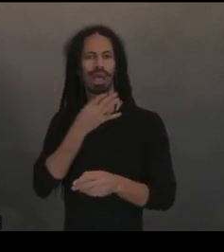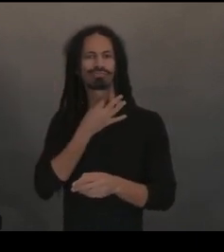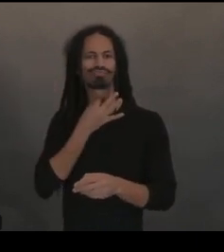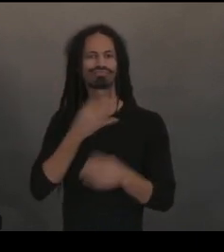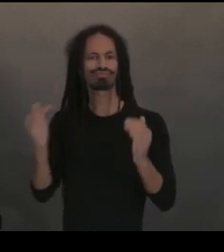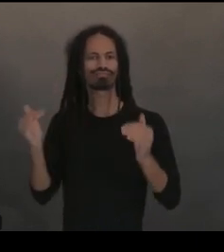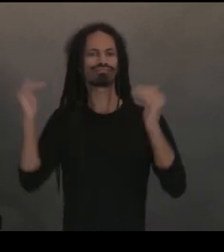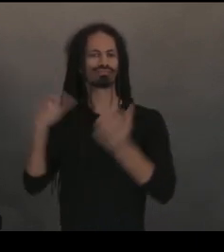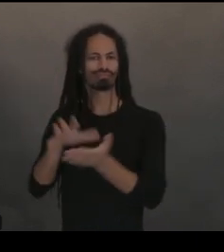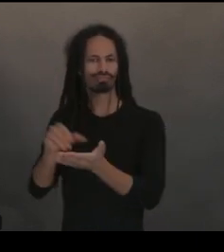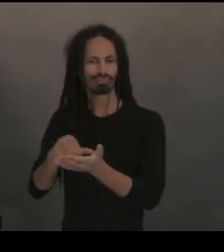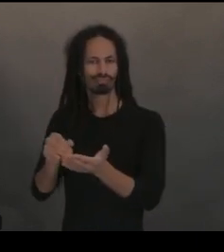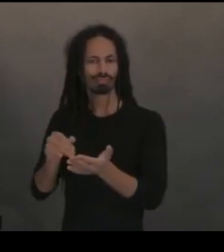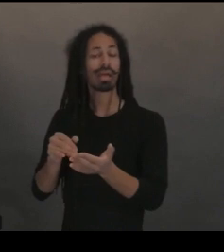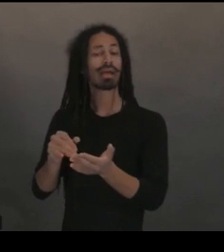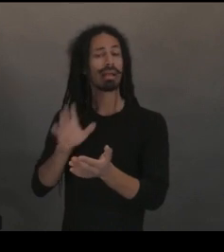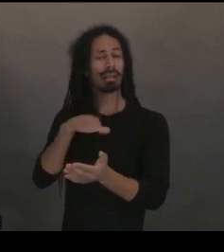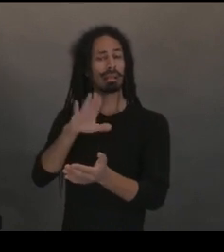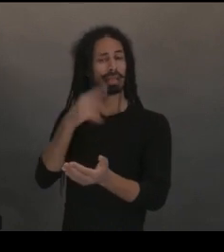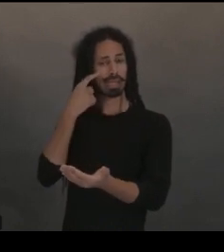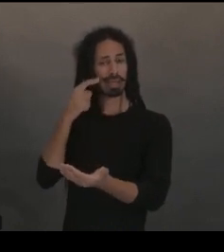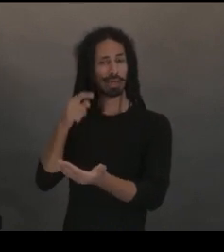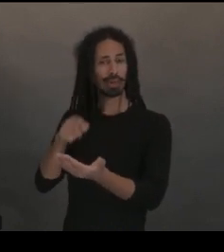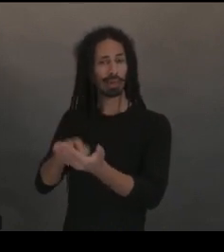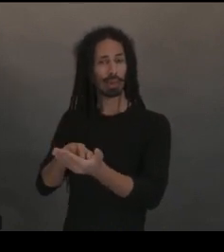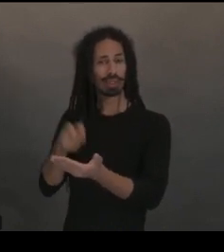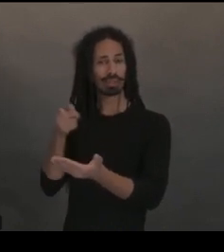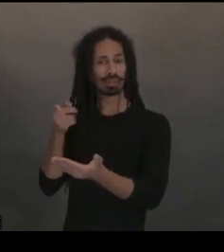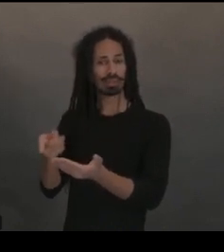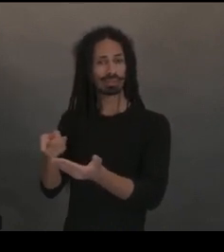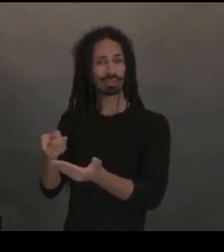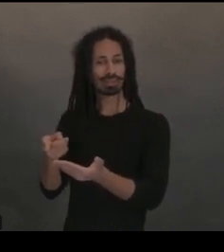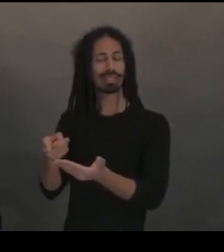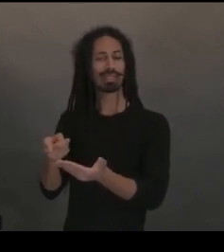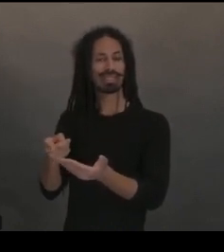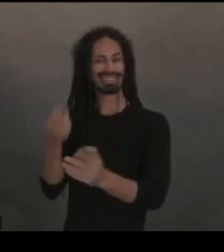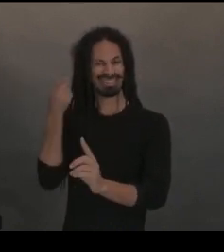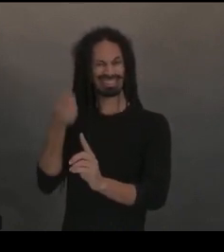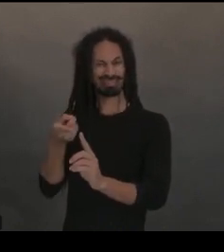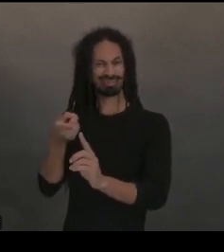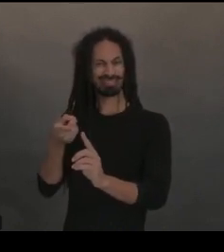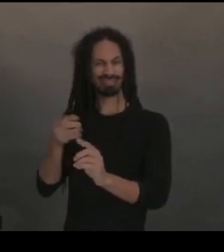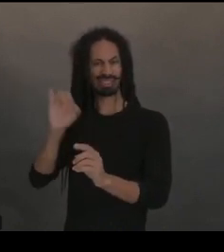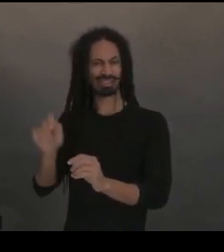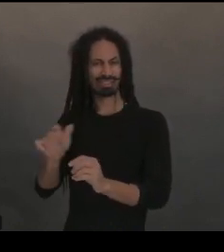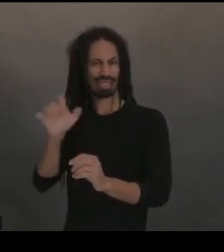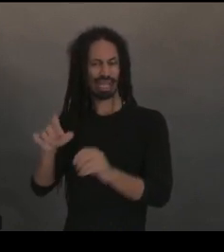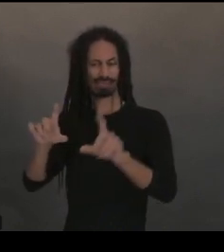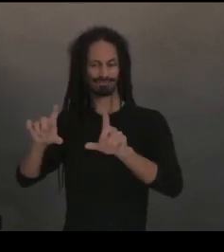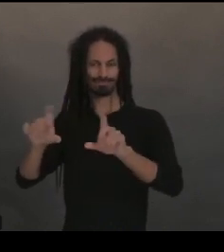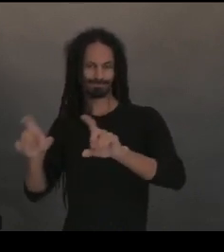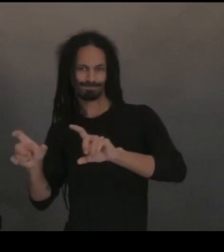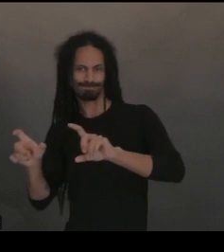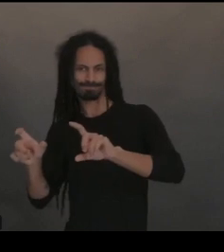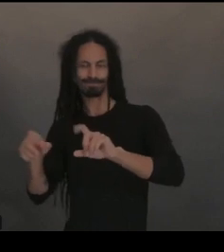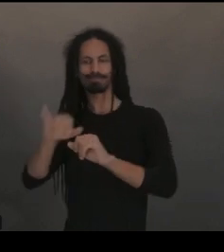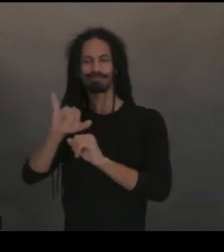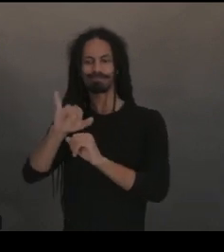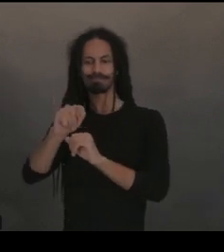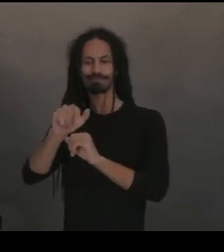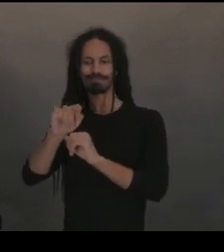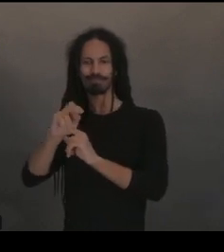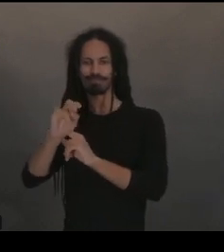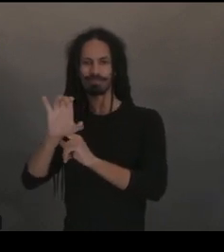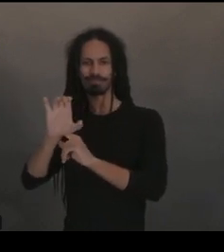are using a specific case for the title. So we're using sentence